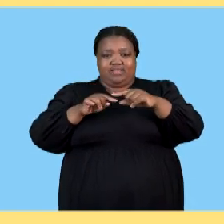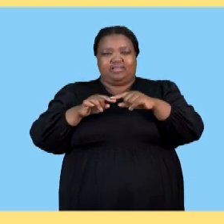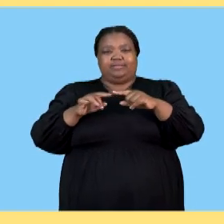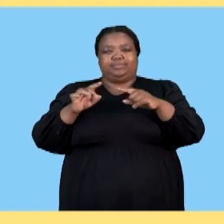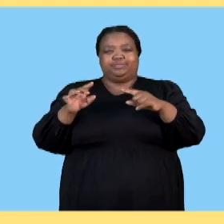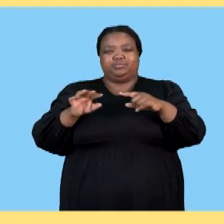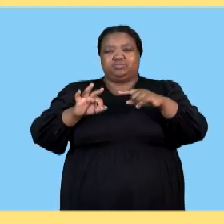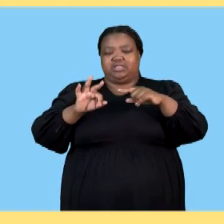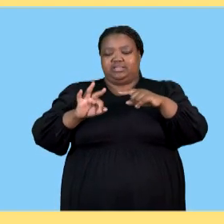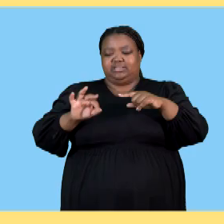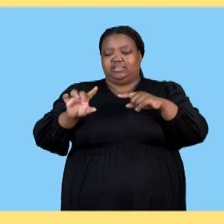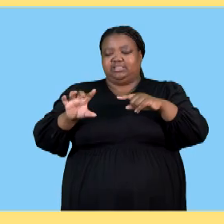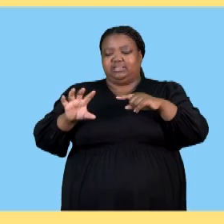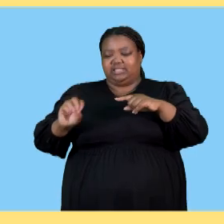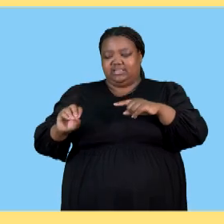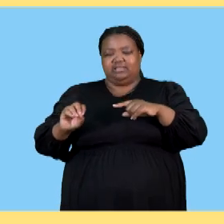310,000. And I end up with